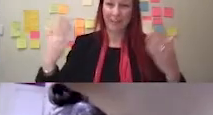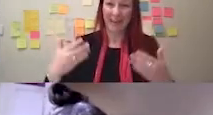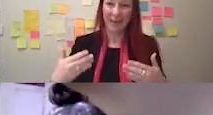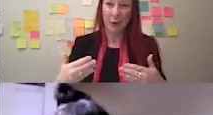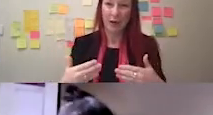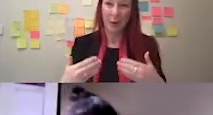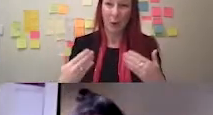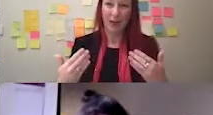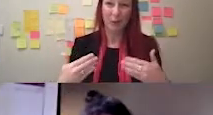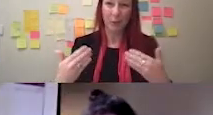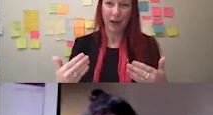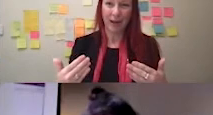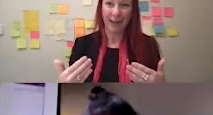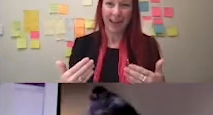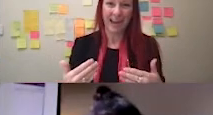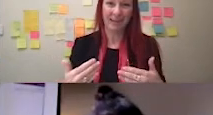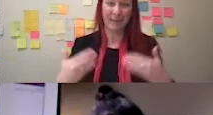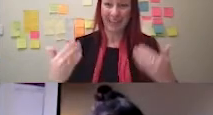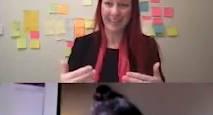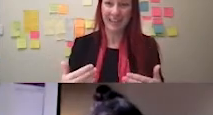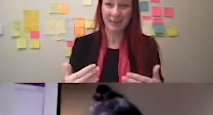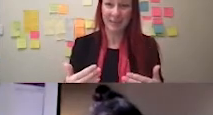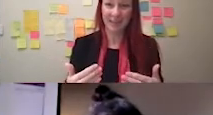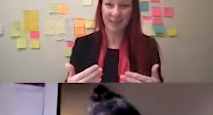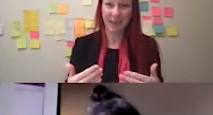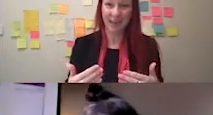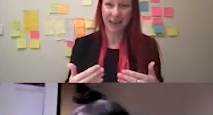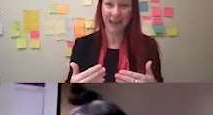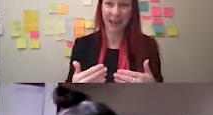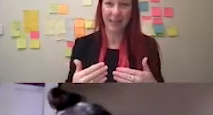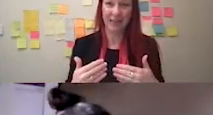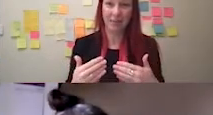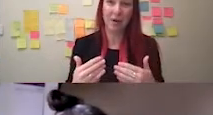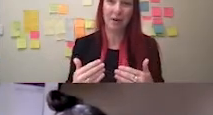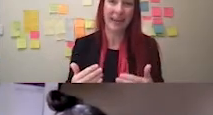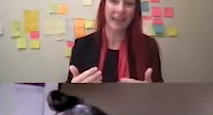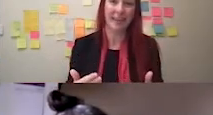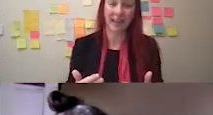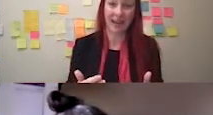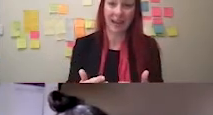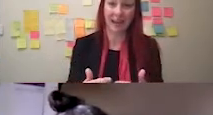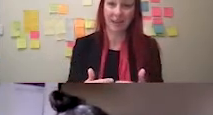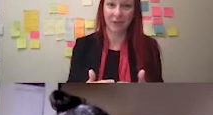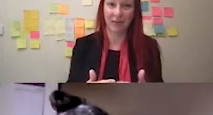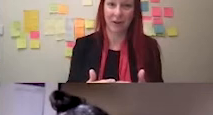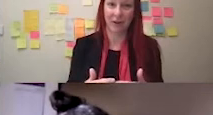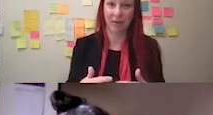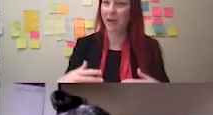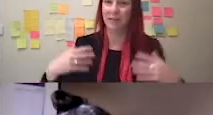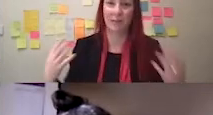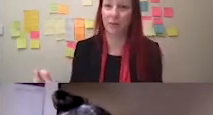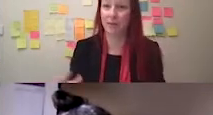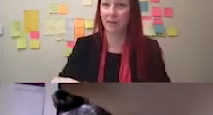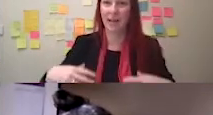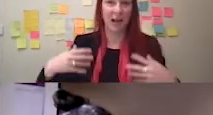by putting a pretend on and going to work and pretending everything's okay, and then the moment I get into the car to drive